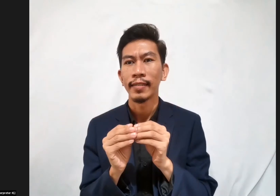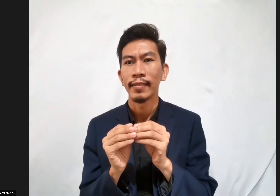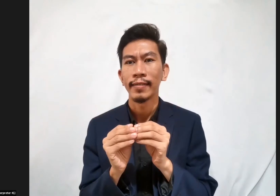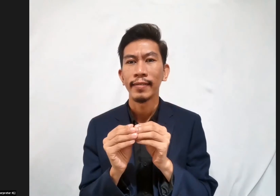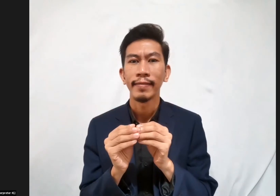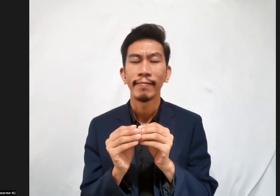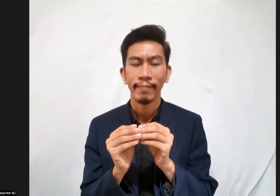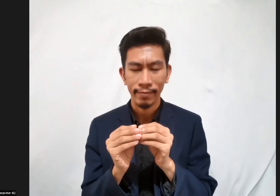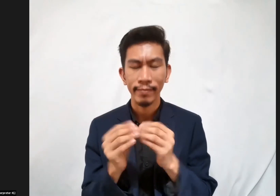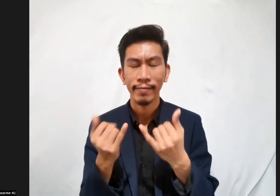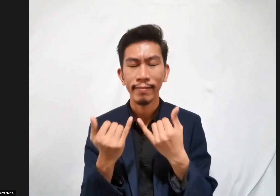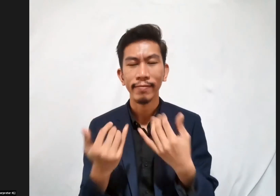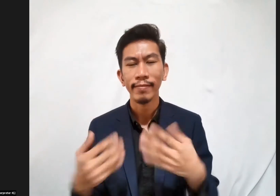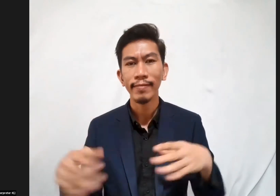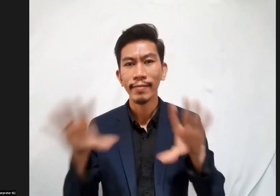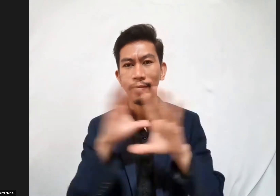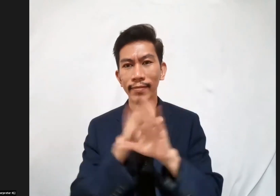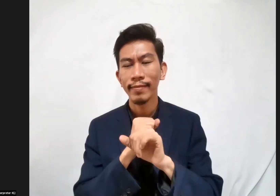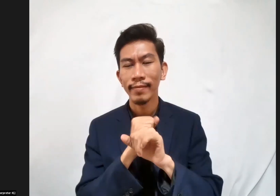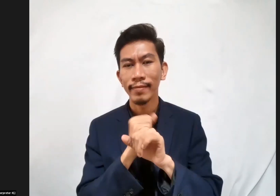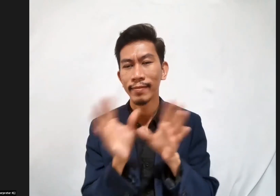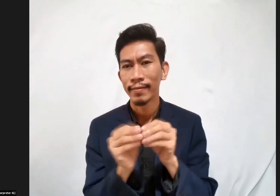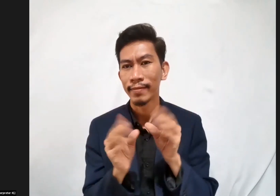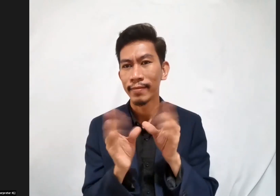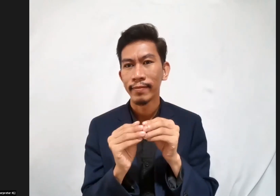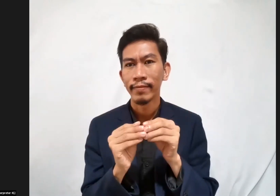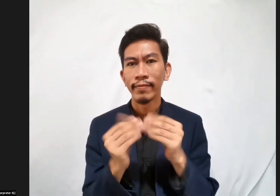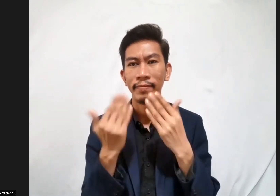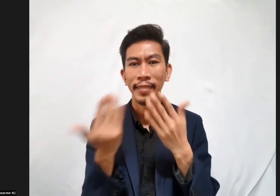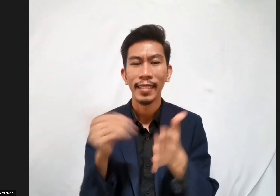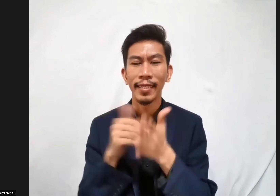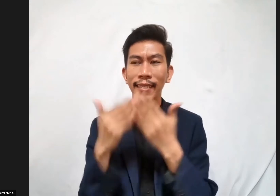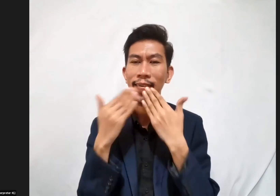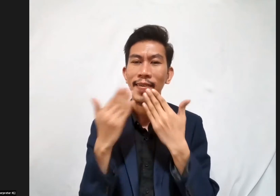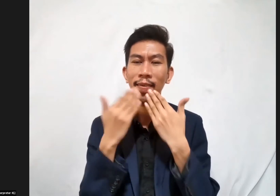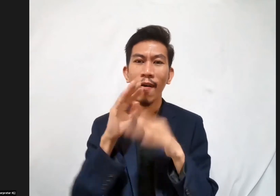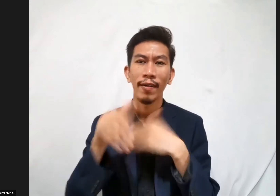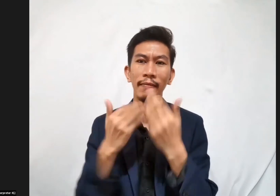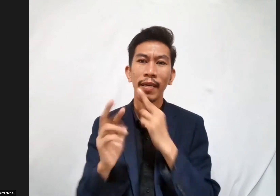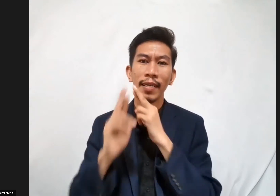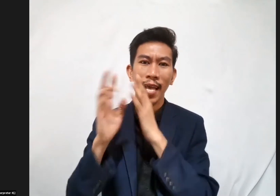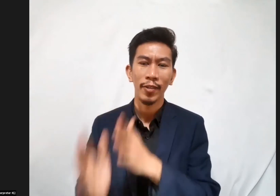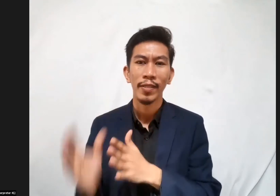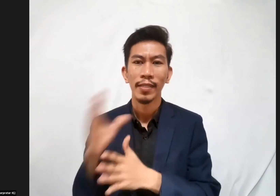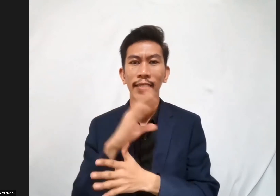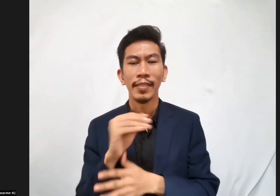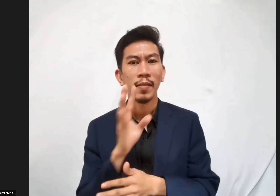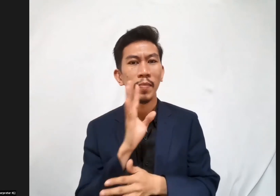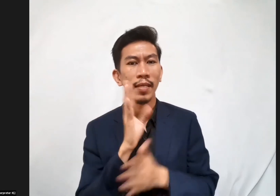close this open forum. I'd like to thank all of the actors and the speakers